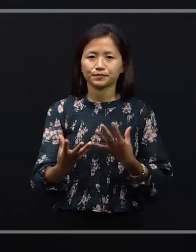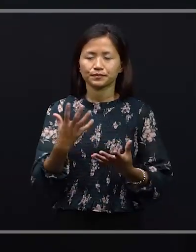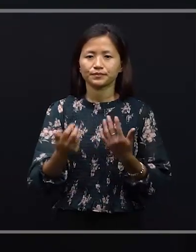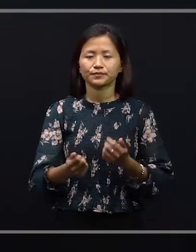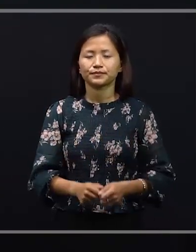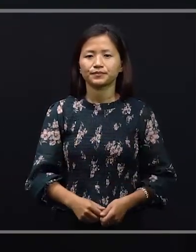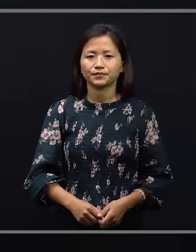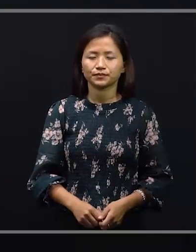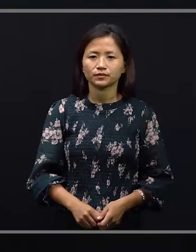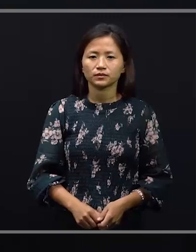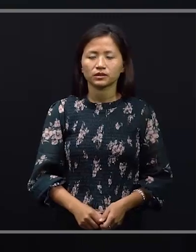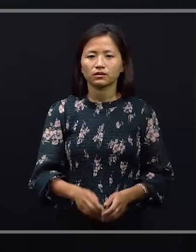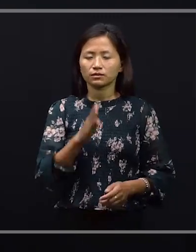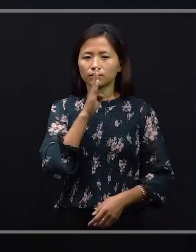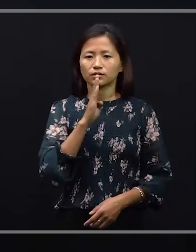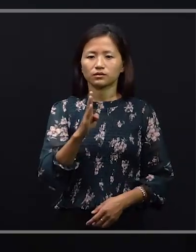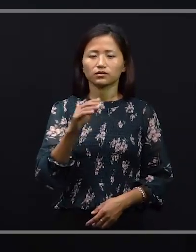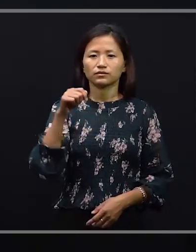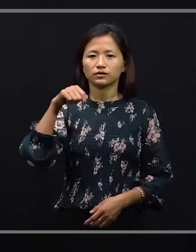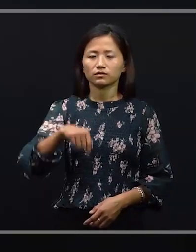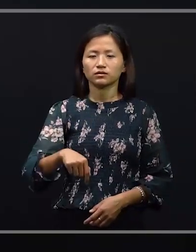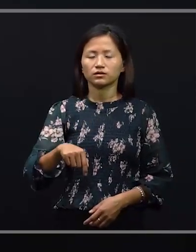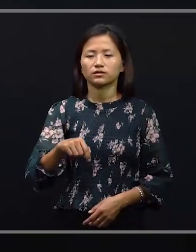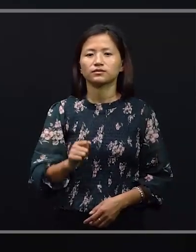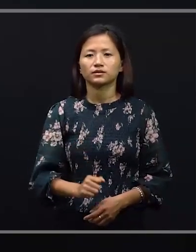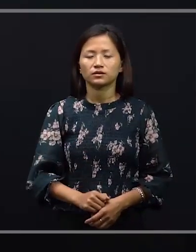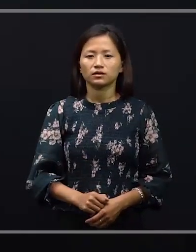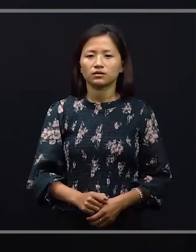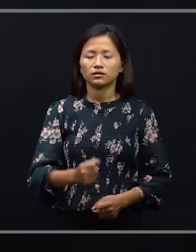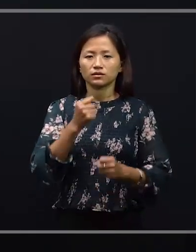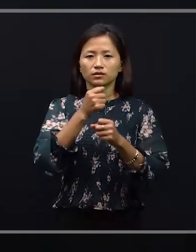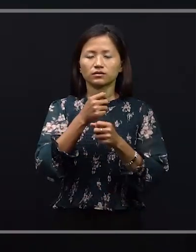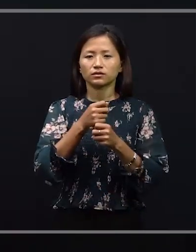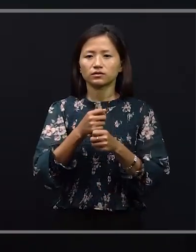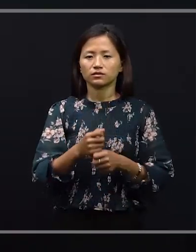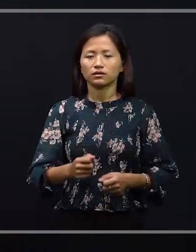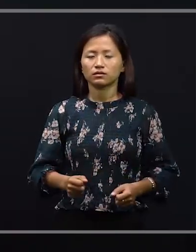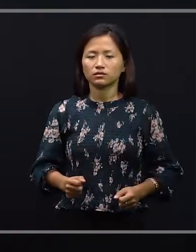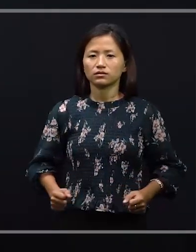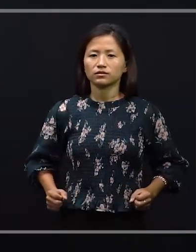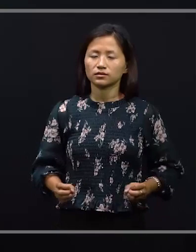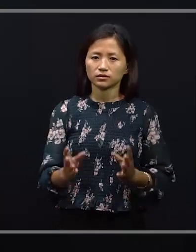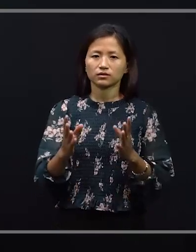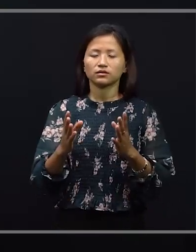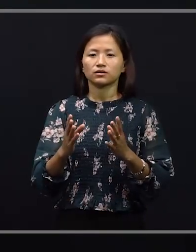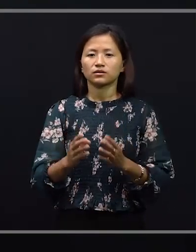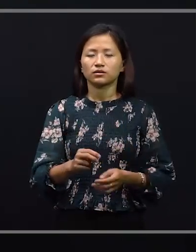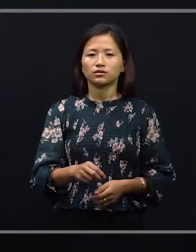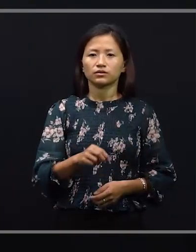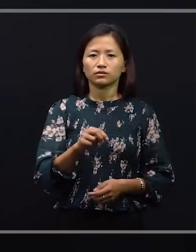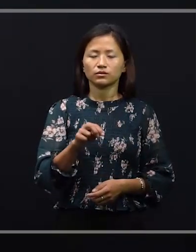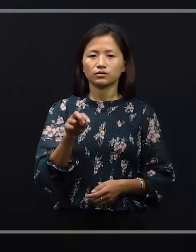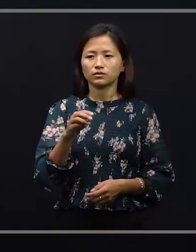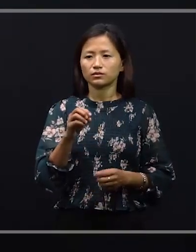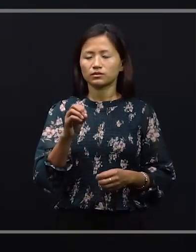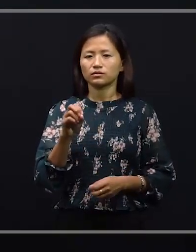to death. So because of this incident, Gandhiji, he decided to call off the